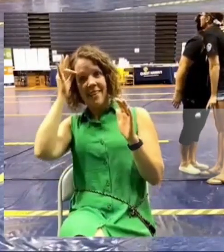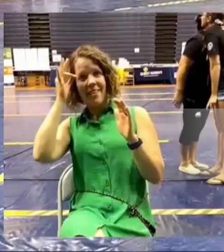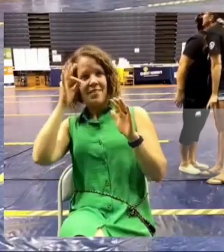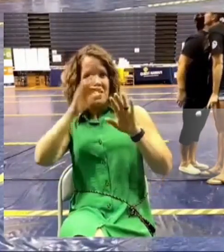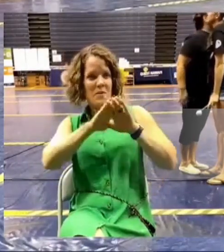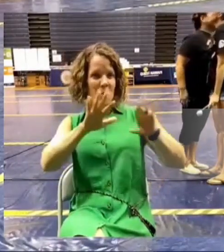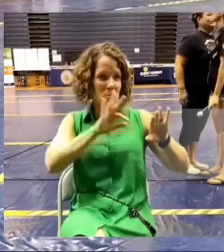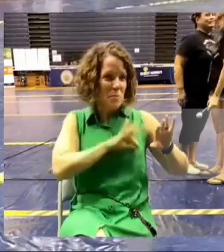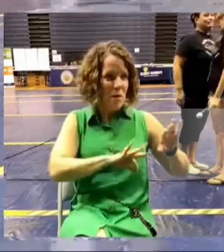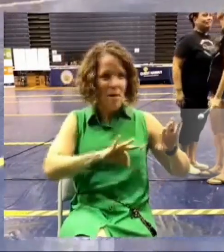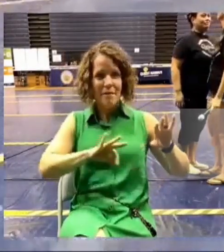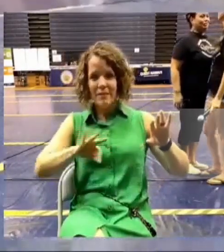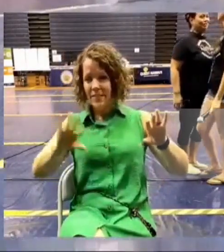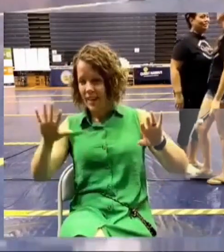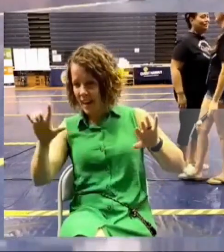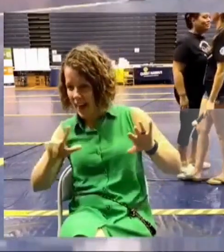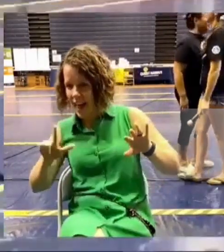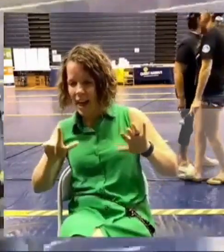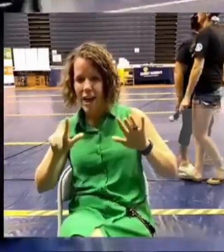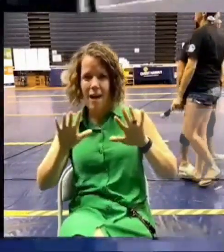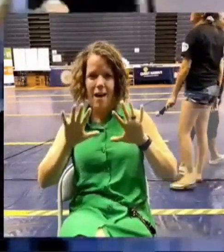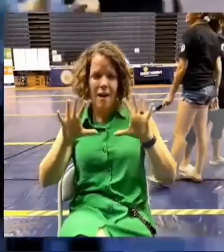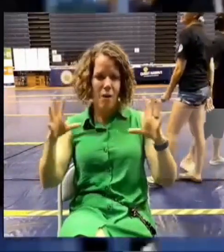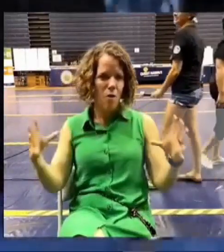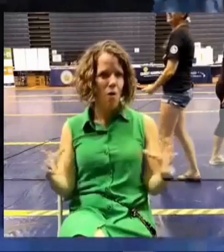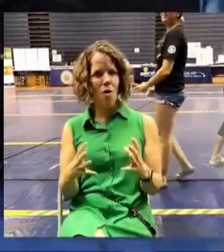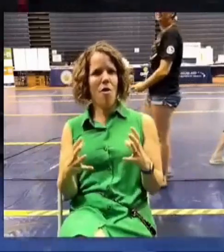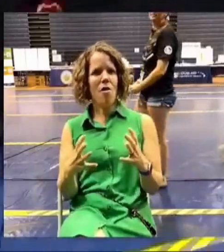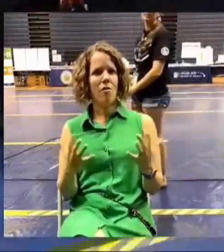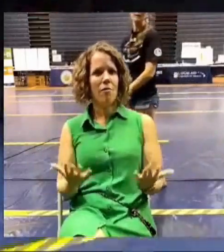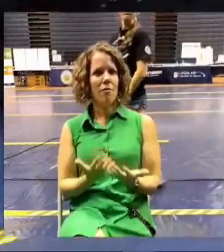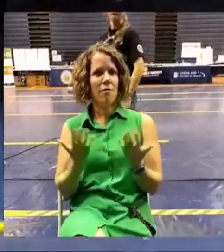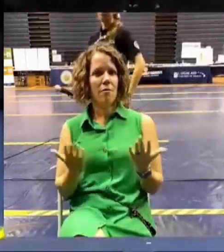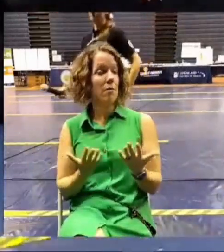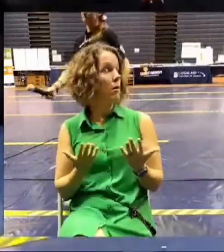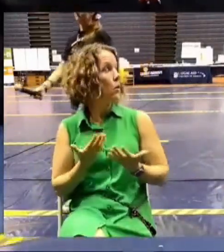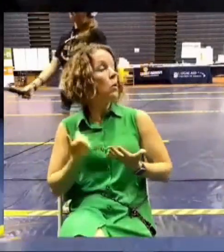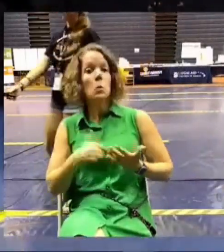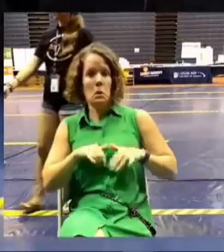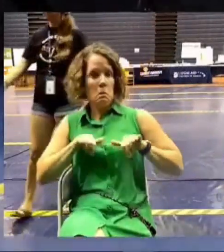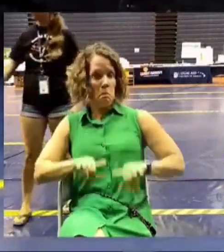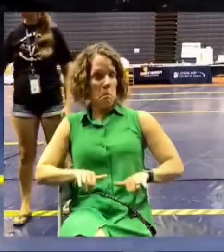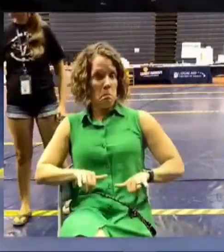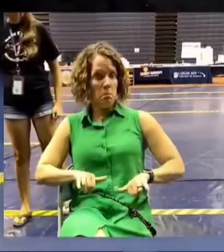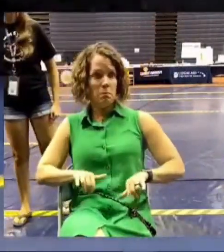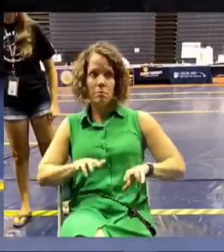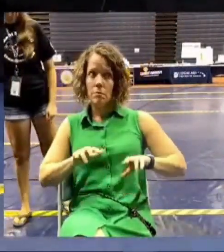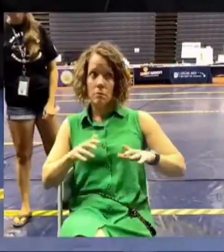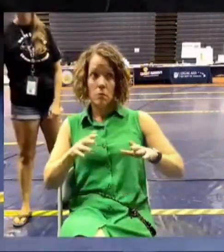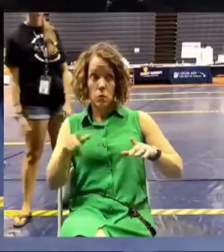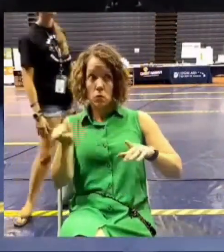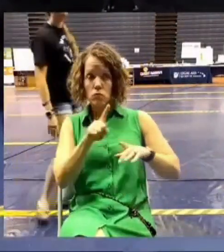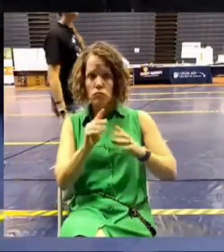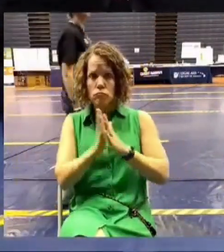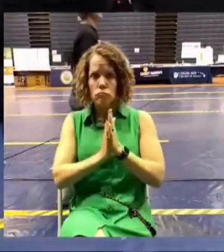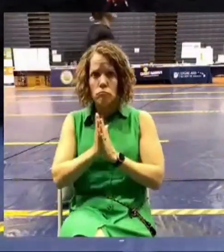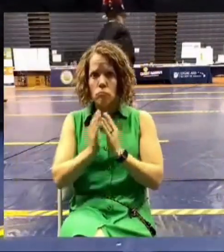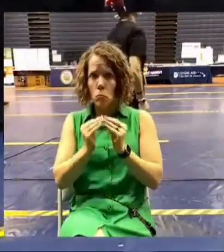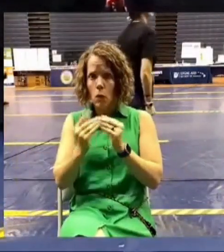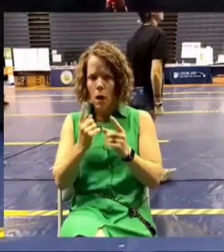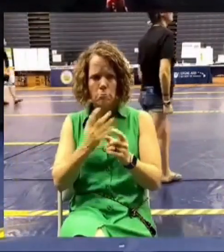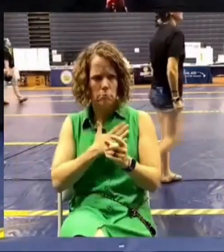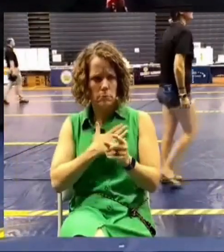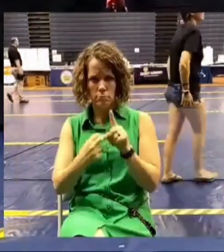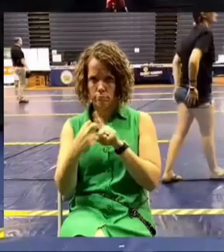your very open and advisory. At this time, our team will remain here for the night. We appreciate